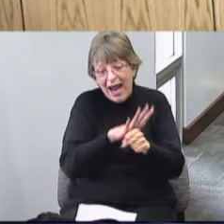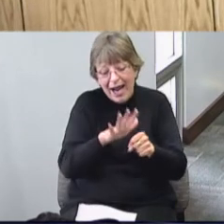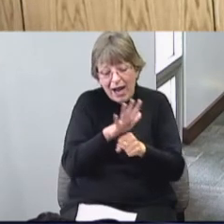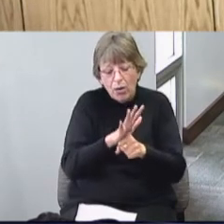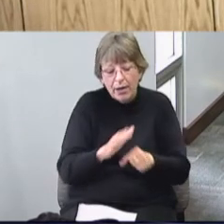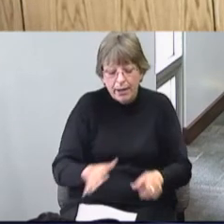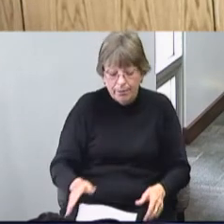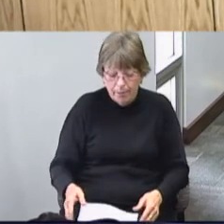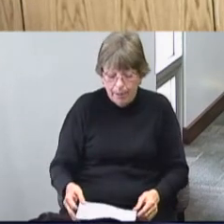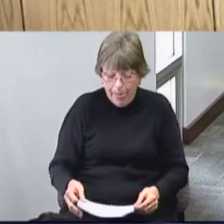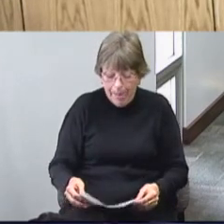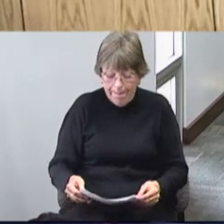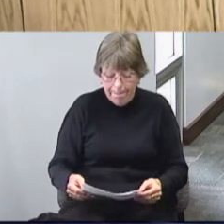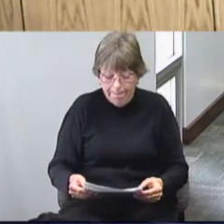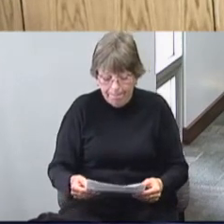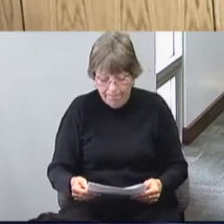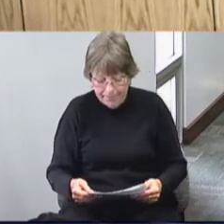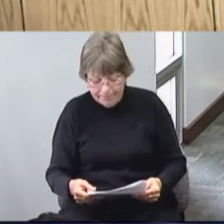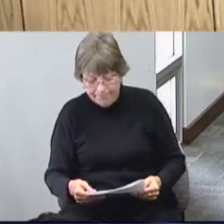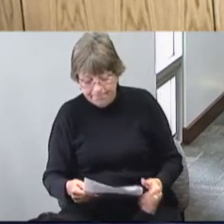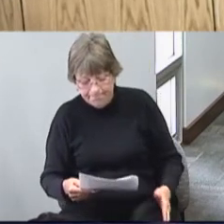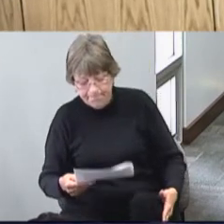So